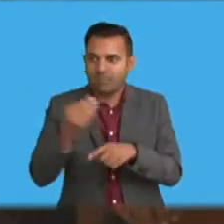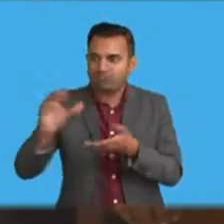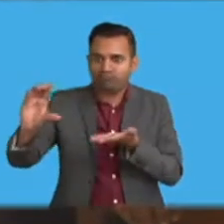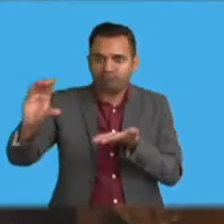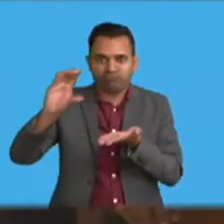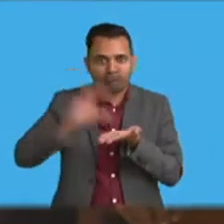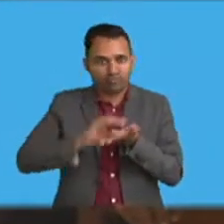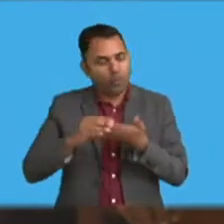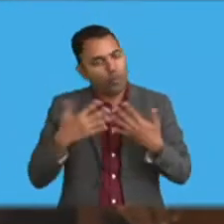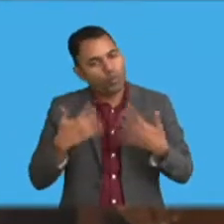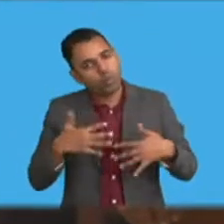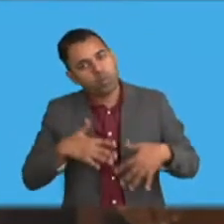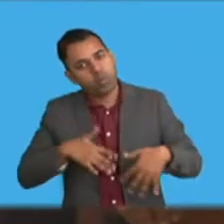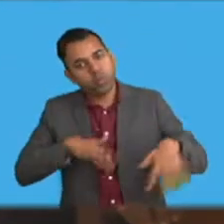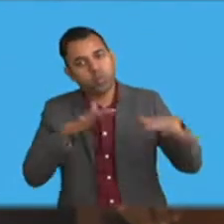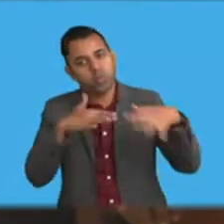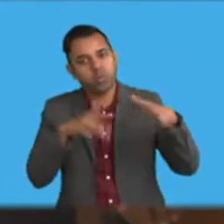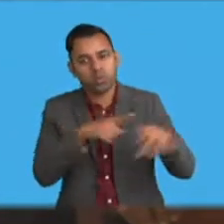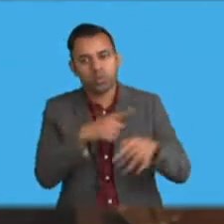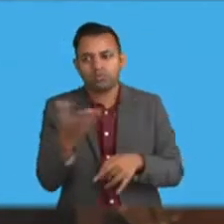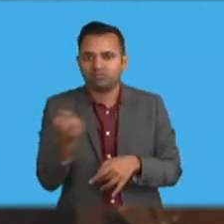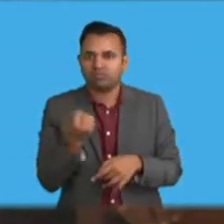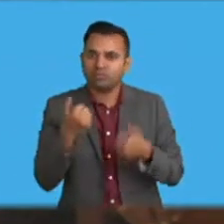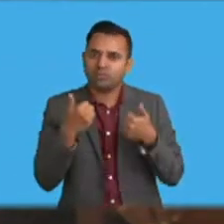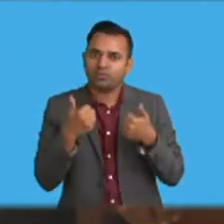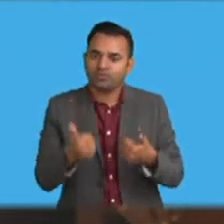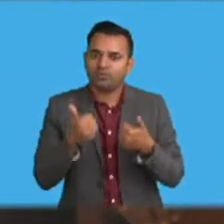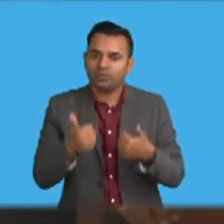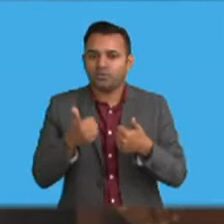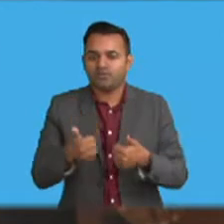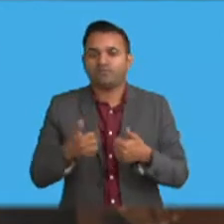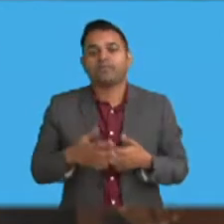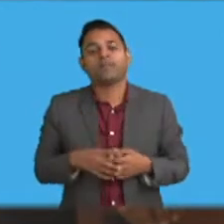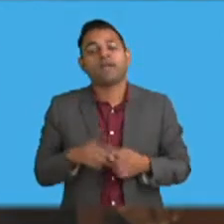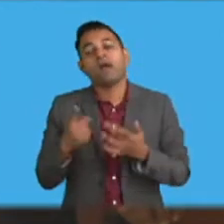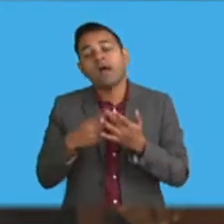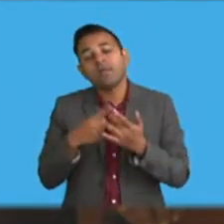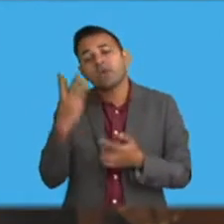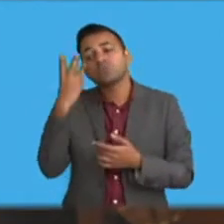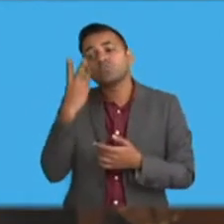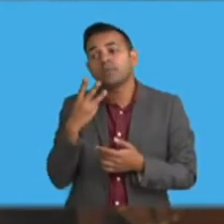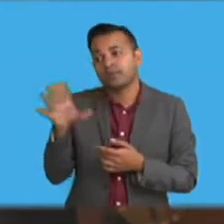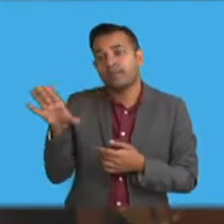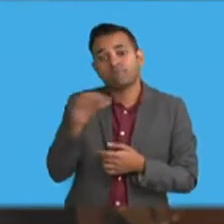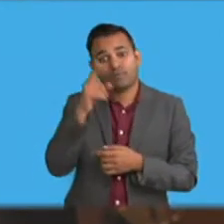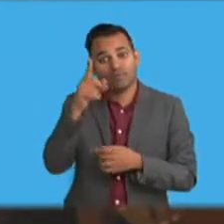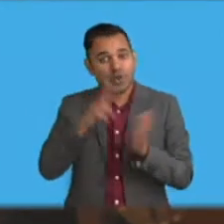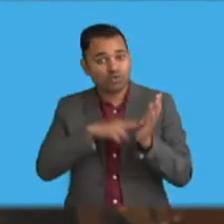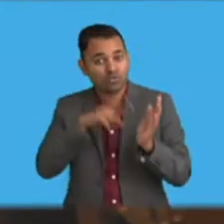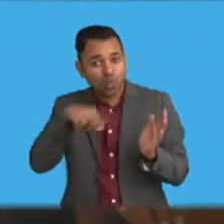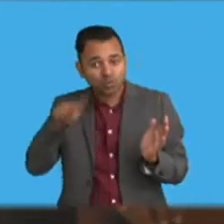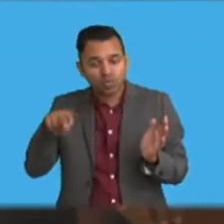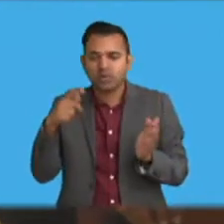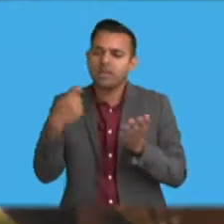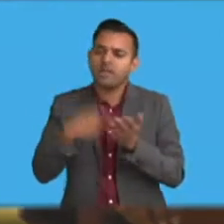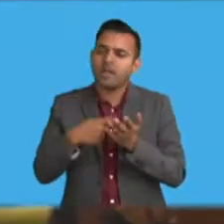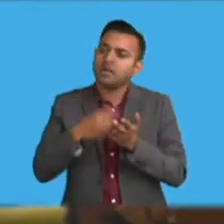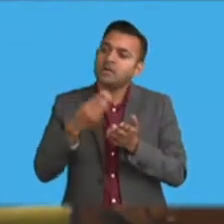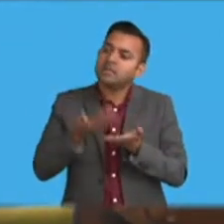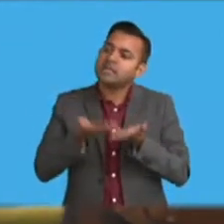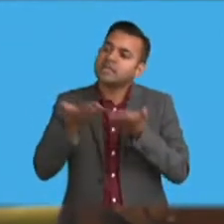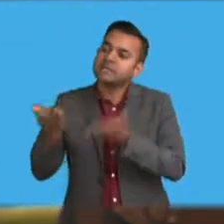business. Ms. Pravina Sujita of Nosori, Madam Speaker, was given a grant to establish her florist